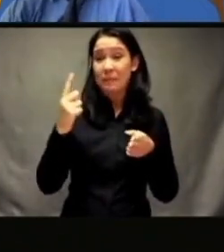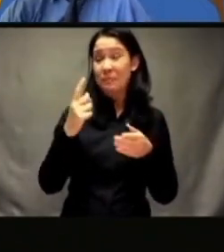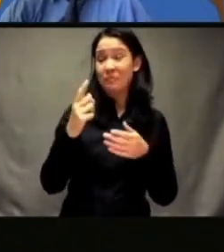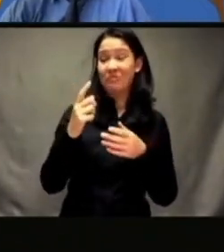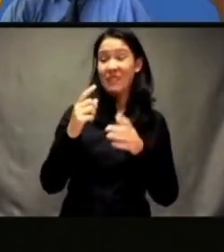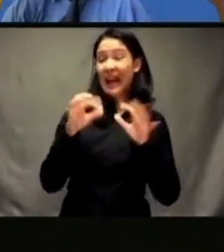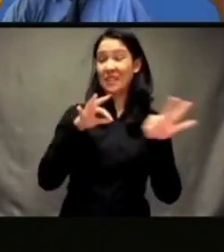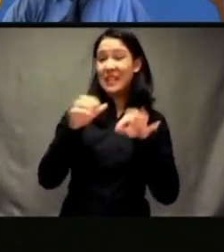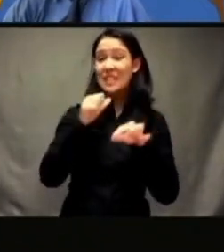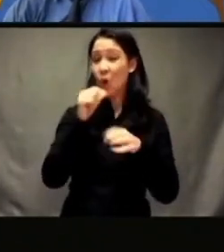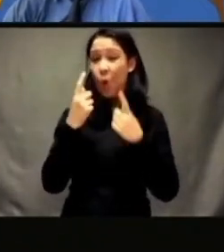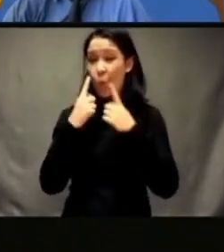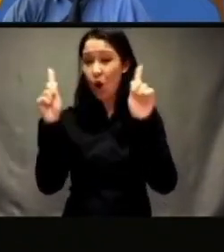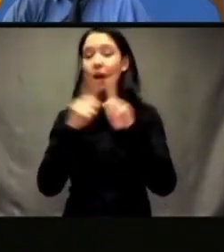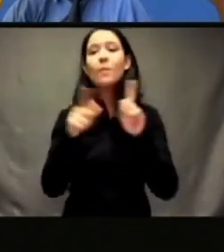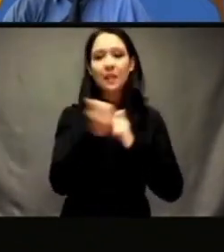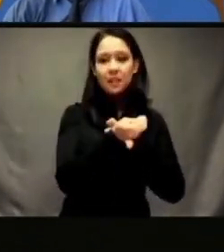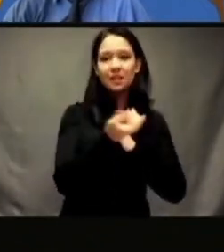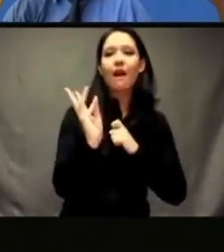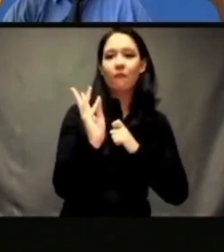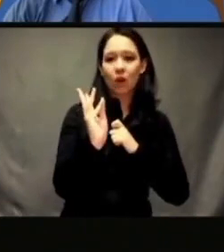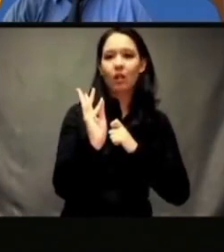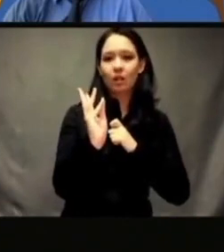there are several other